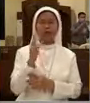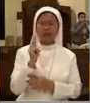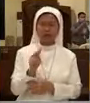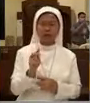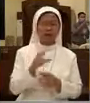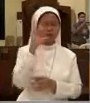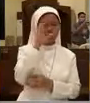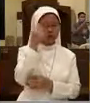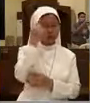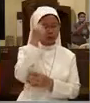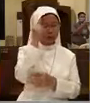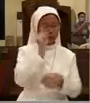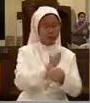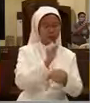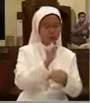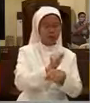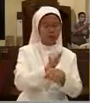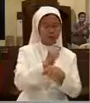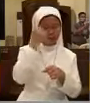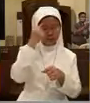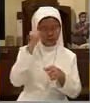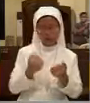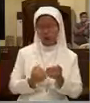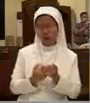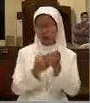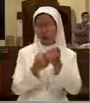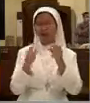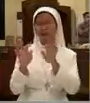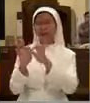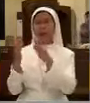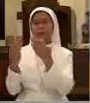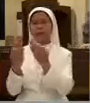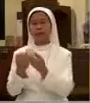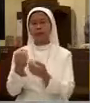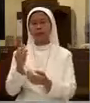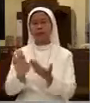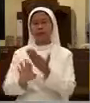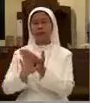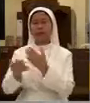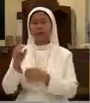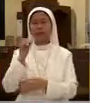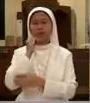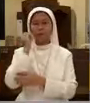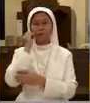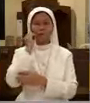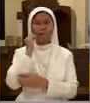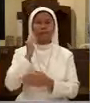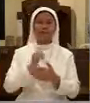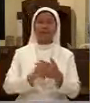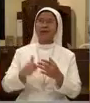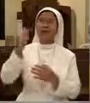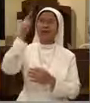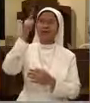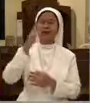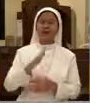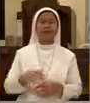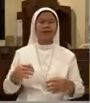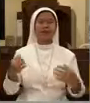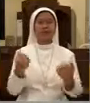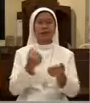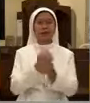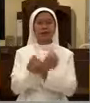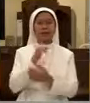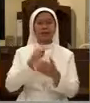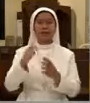they could support their families back home. But you know, in God's hand, in God's